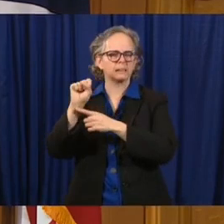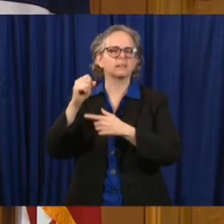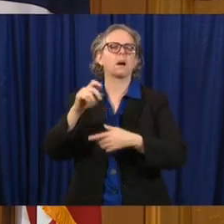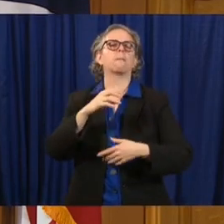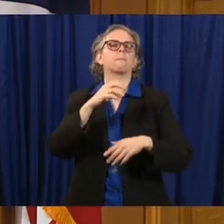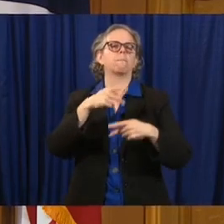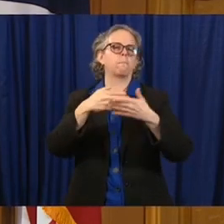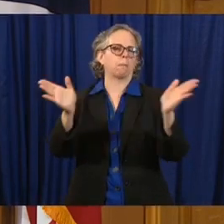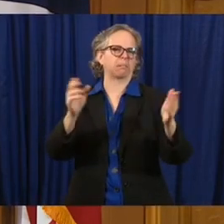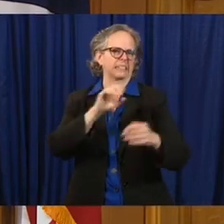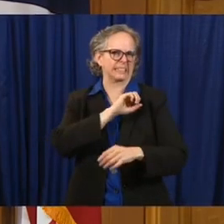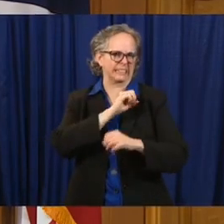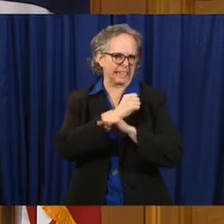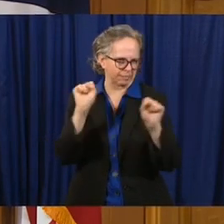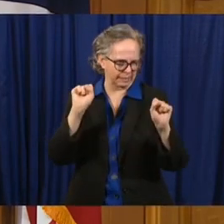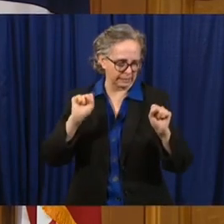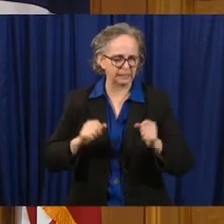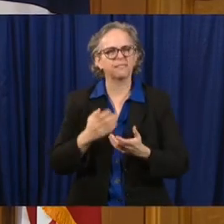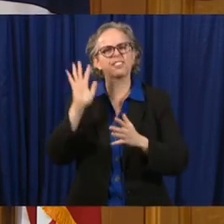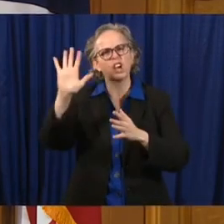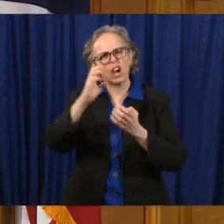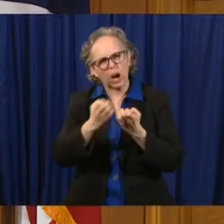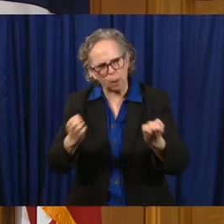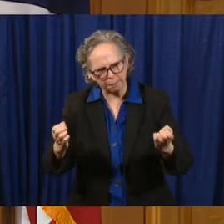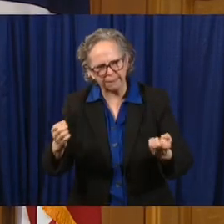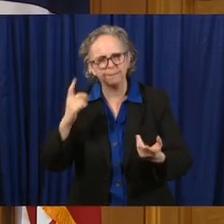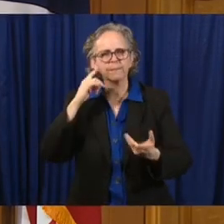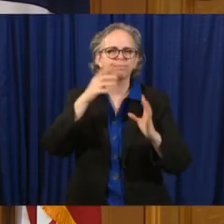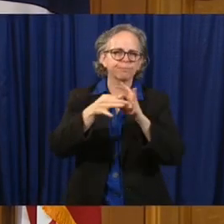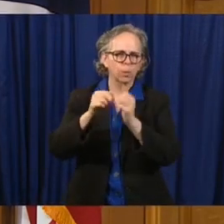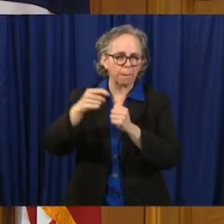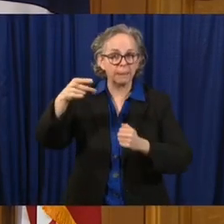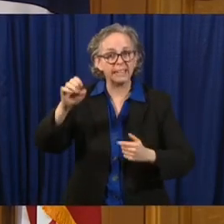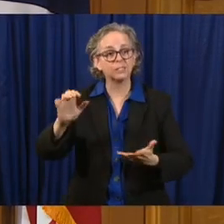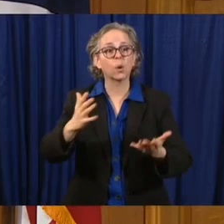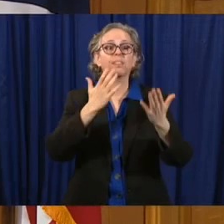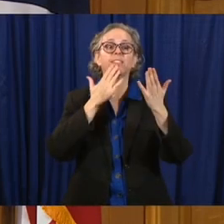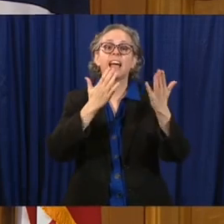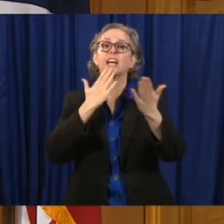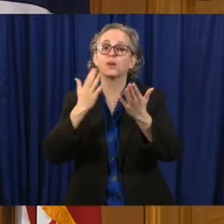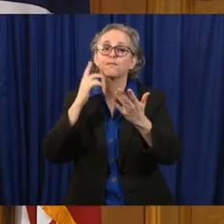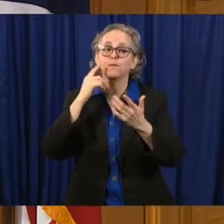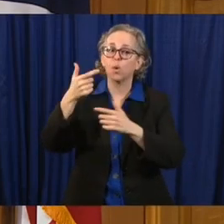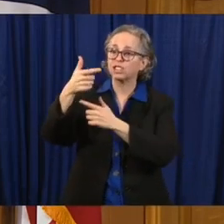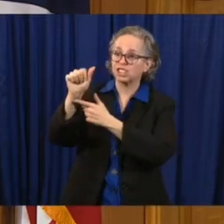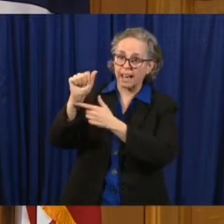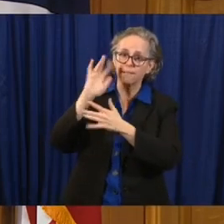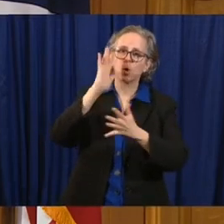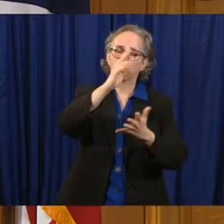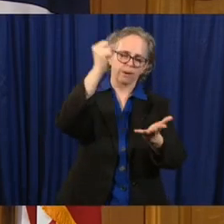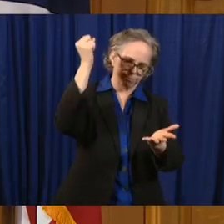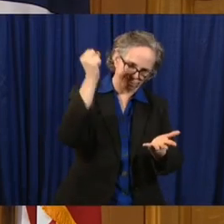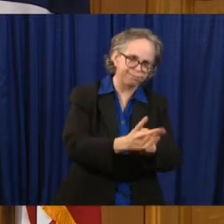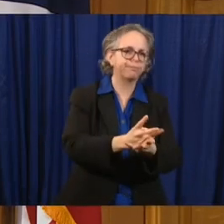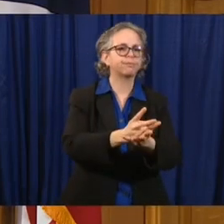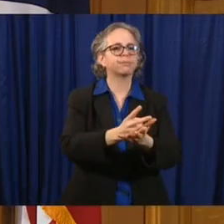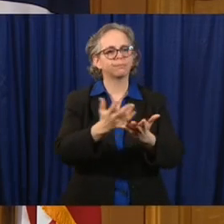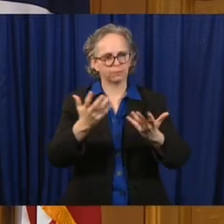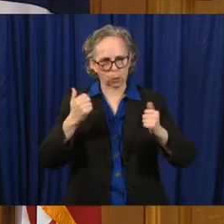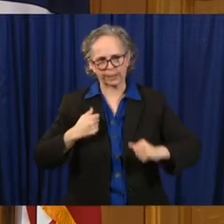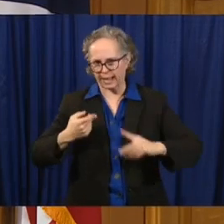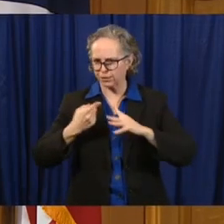the members of the General Assembly for approving that, and we're glad start using those dollars to do the things